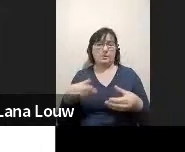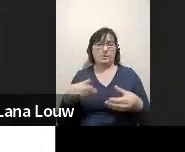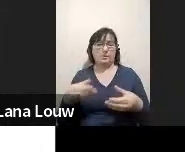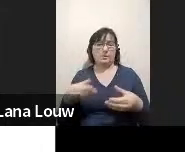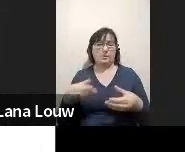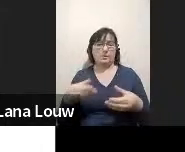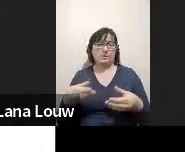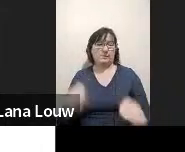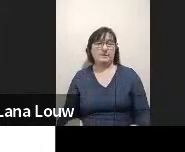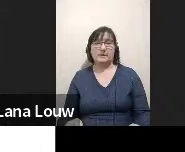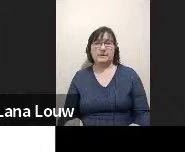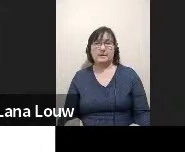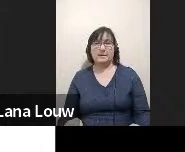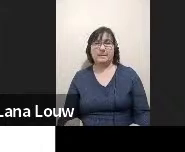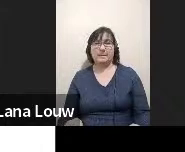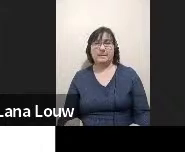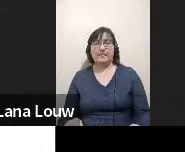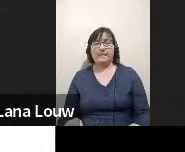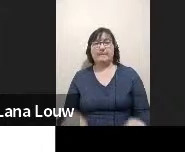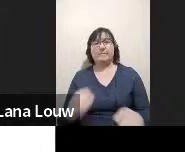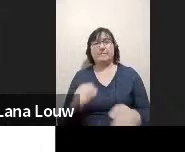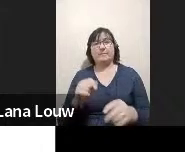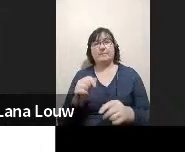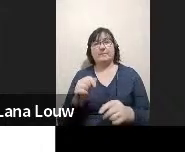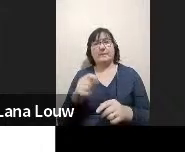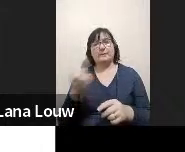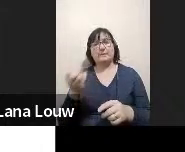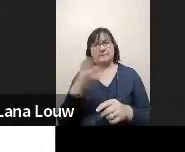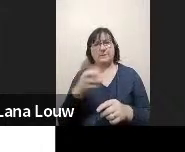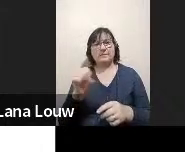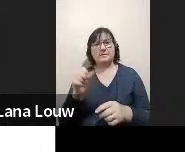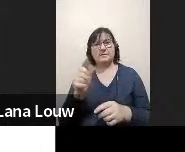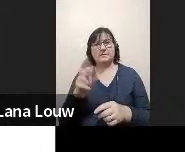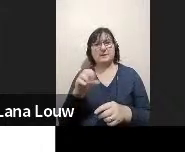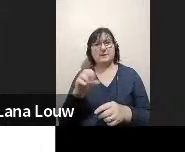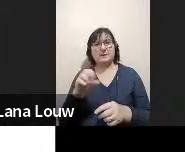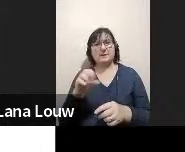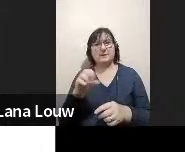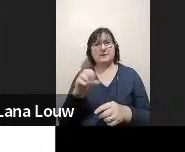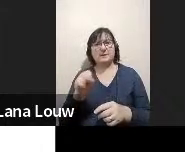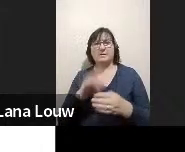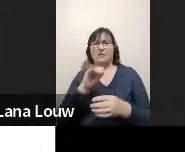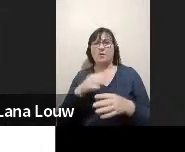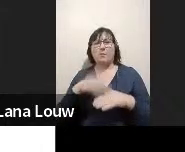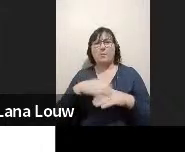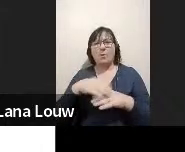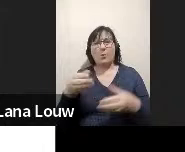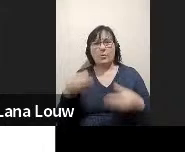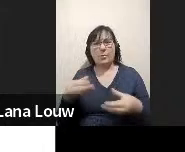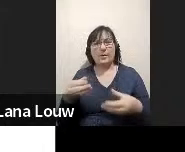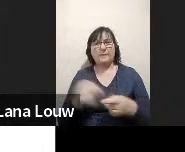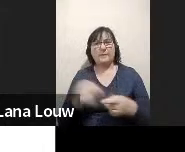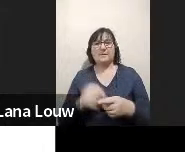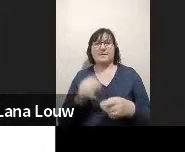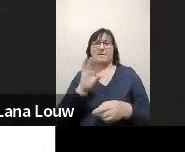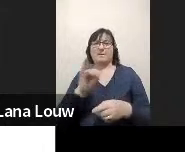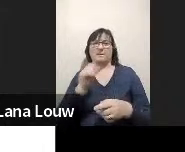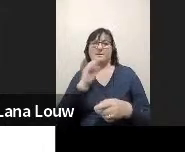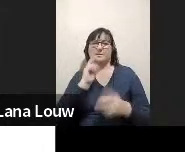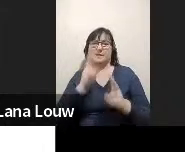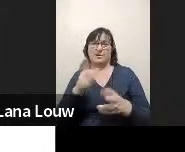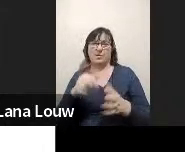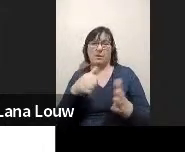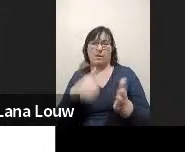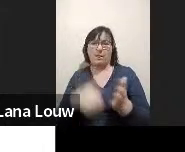uploaded, then SARS will then have to request for more documents. We send you a letter, then you upload the documents again. Every time you upload